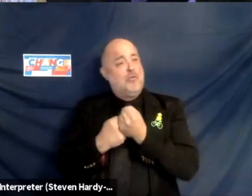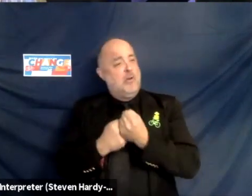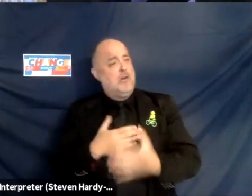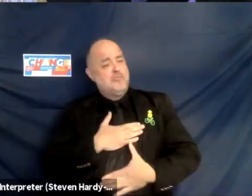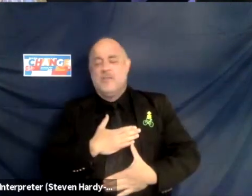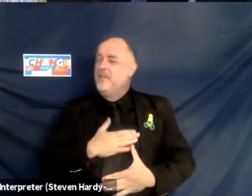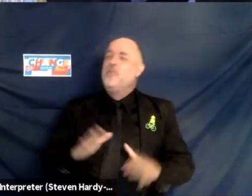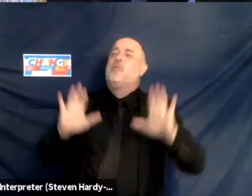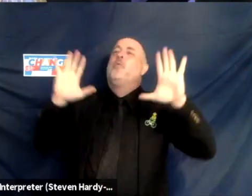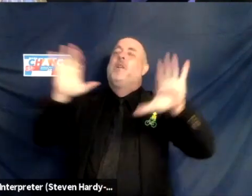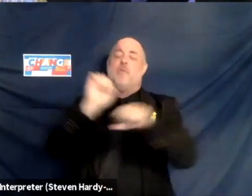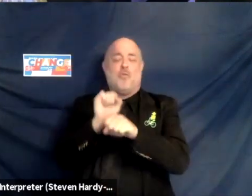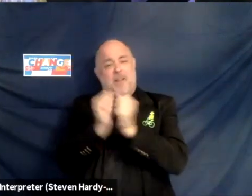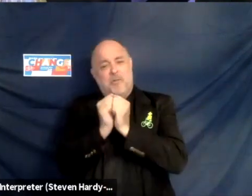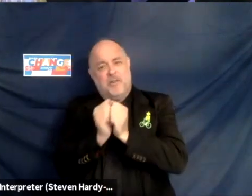with you in a new way.